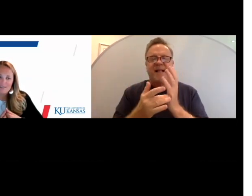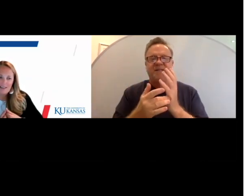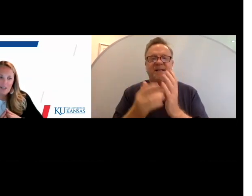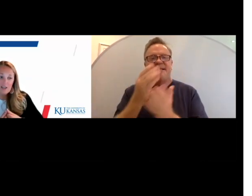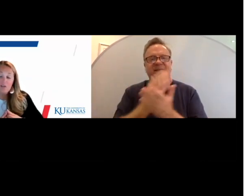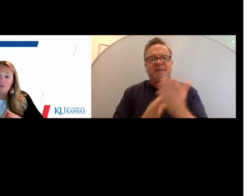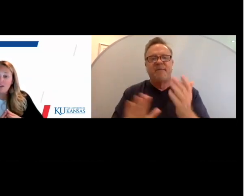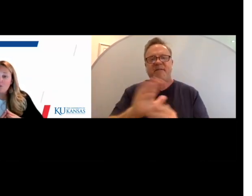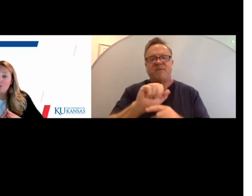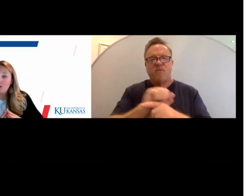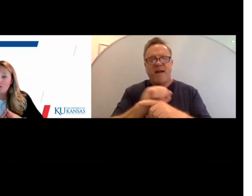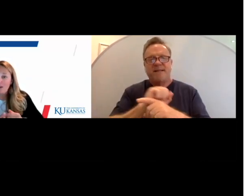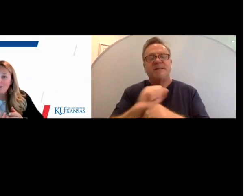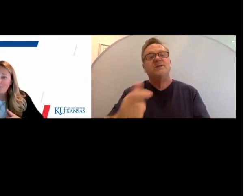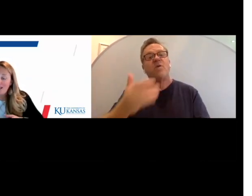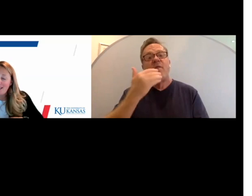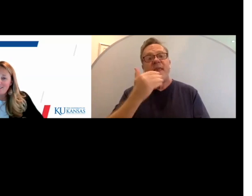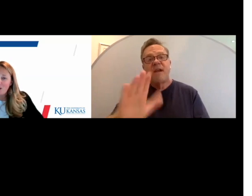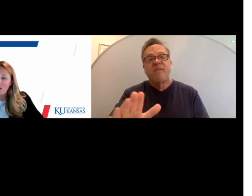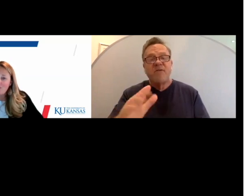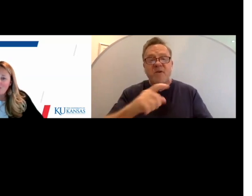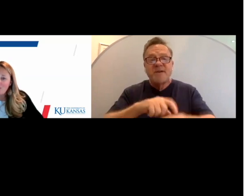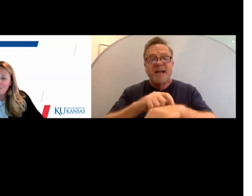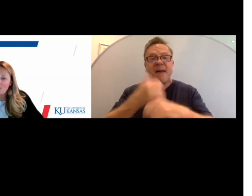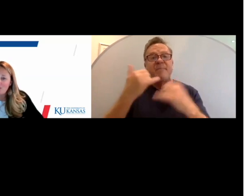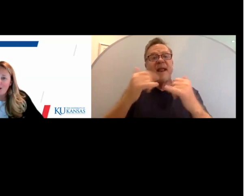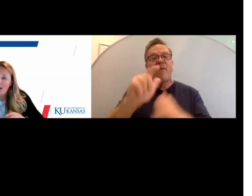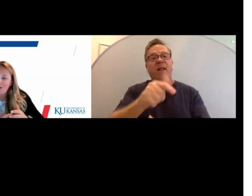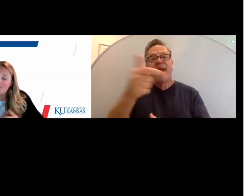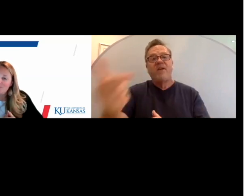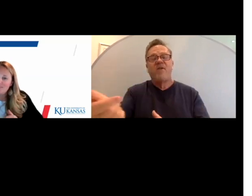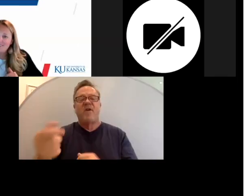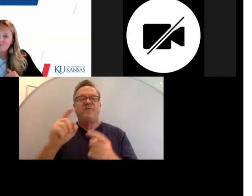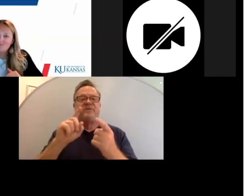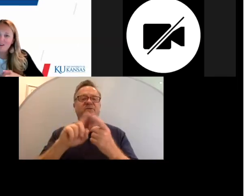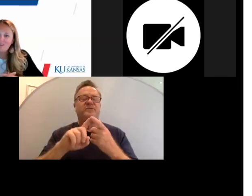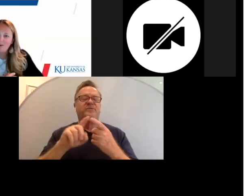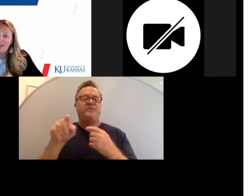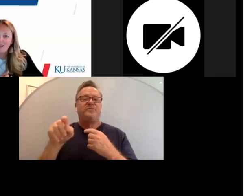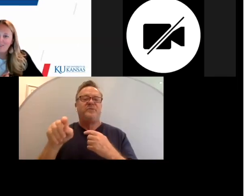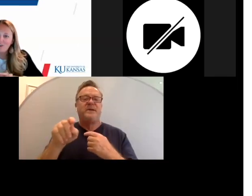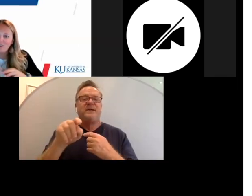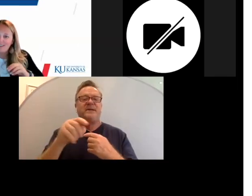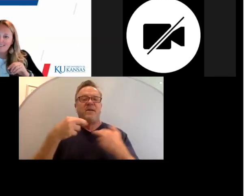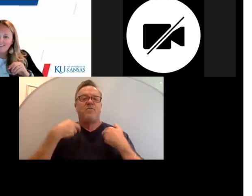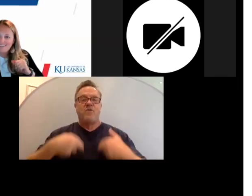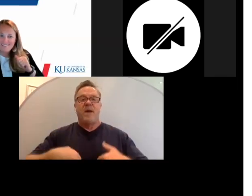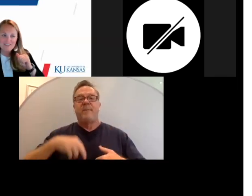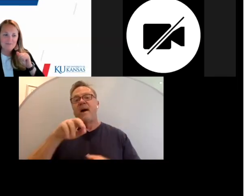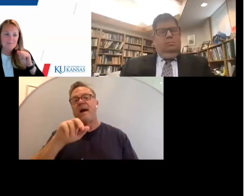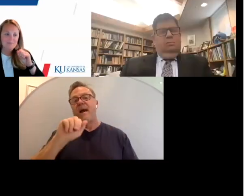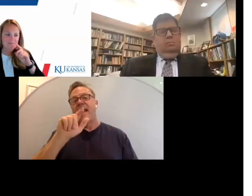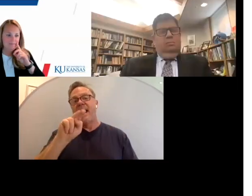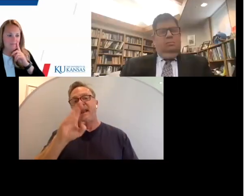practices. So thank you for your time. And I'm going to hand it off to Rabbi Allen Cook.